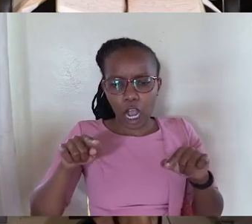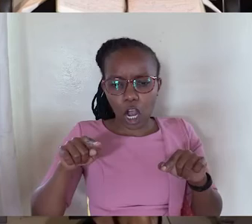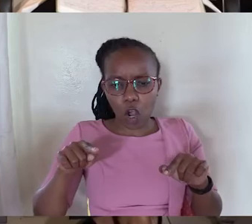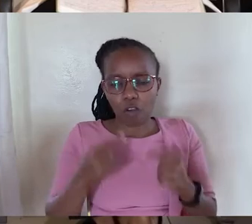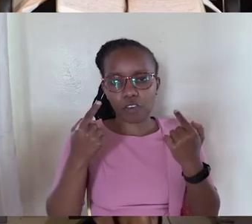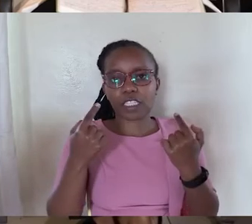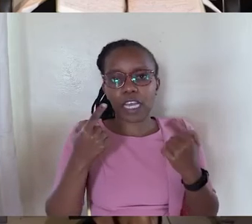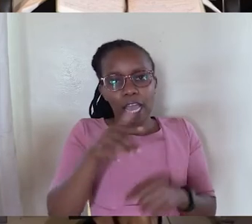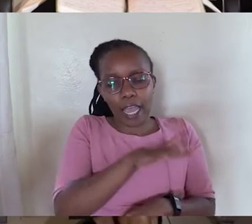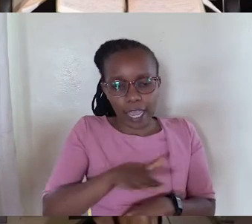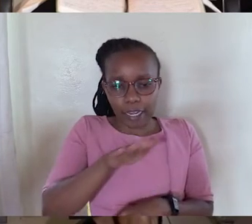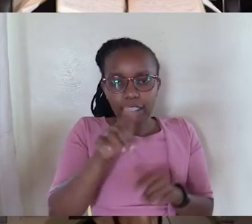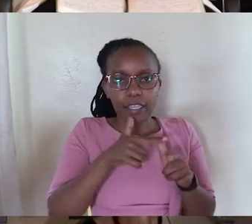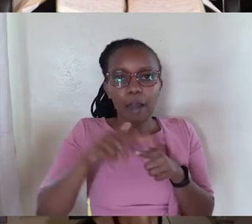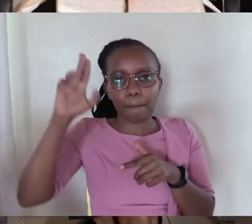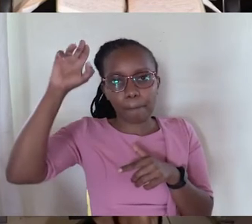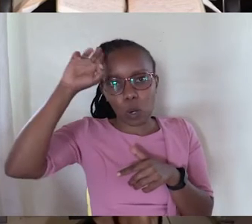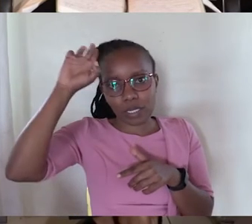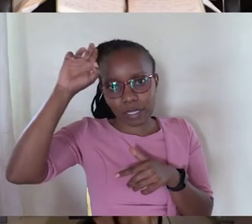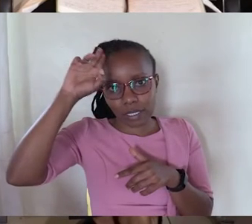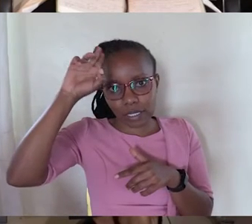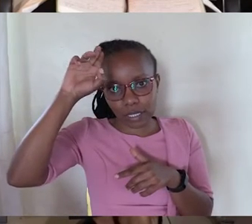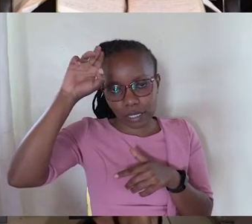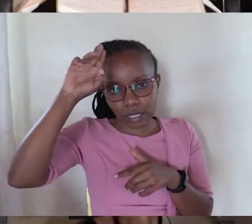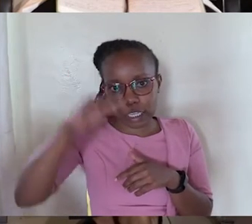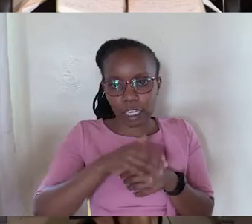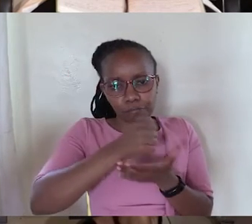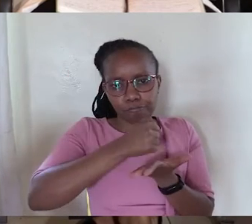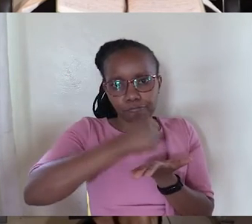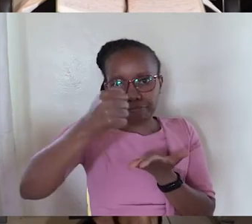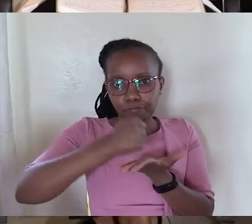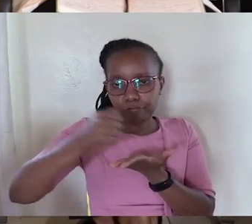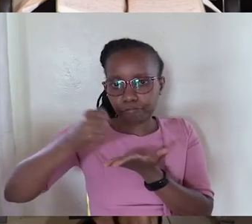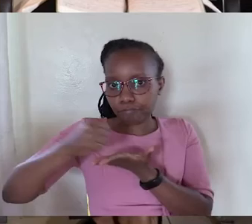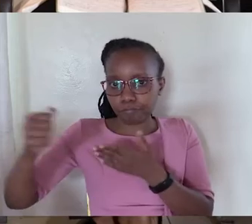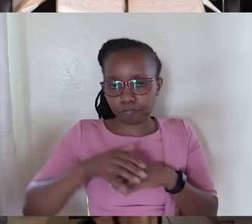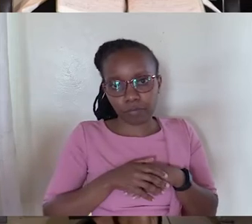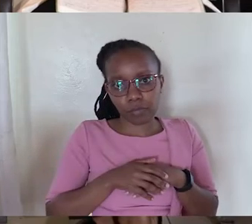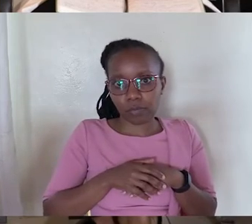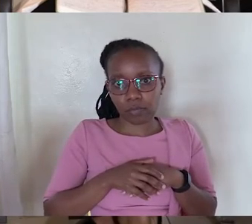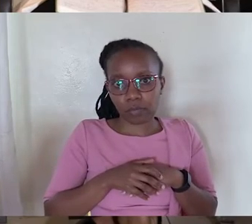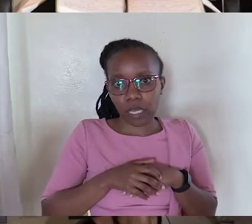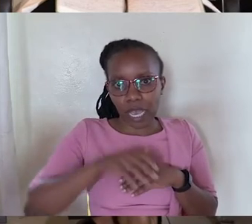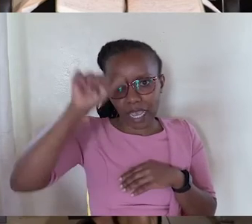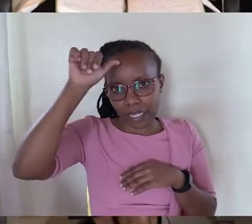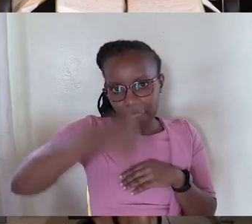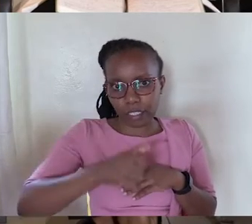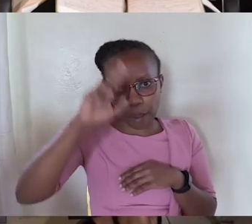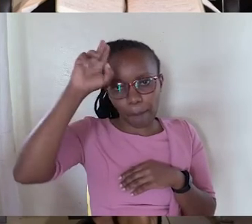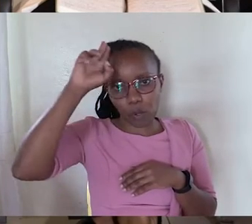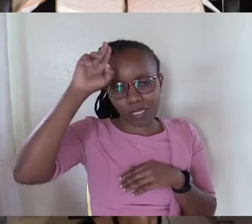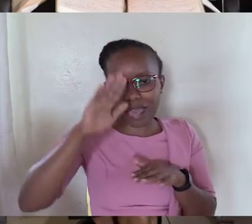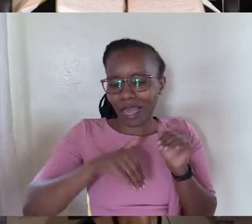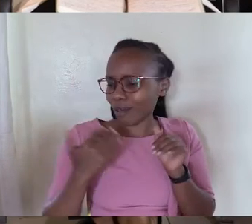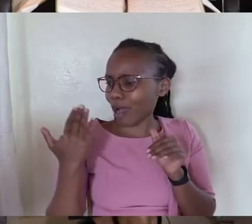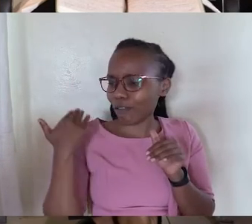conflict-prone areas, then the police need to deploy intelligence-led policing as opposed to all the other time,